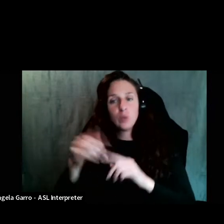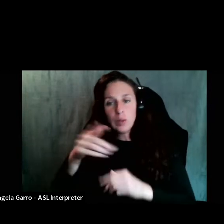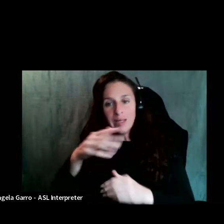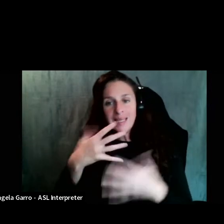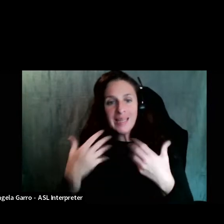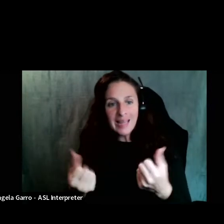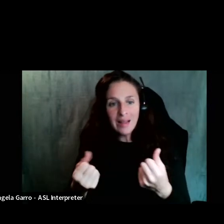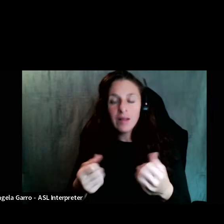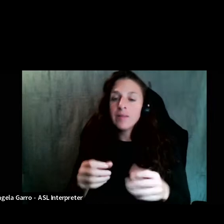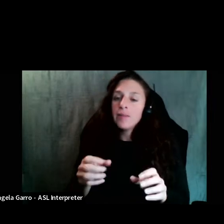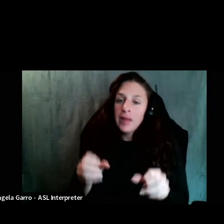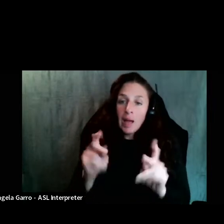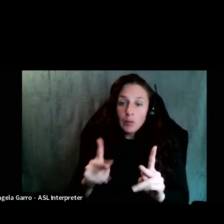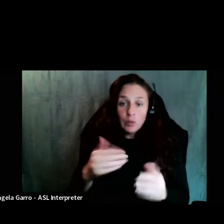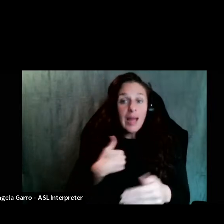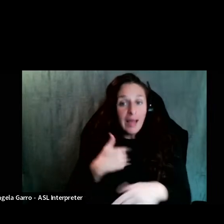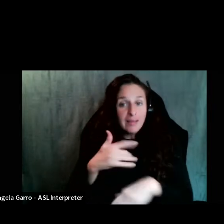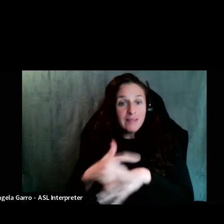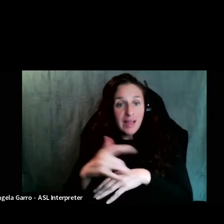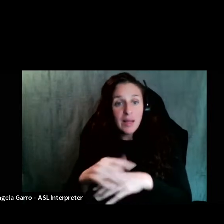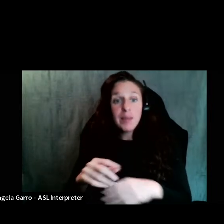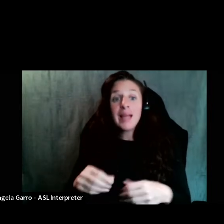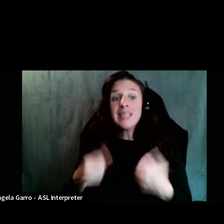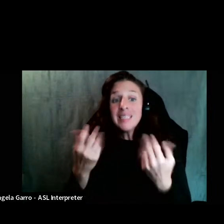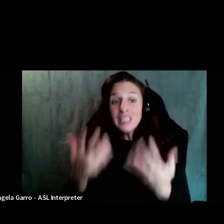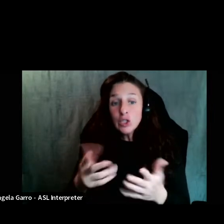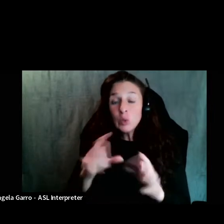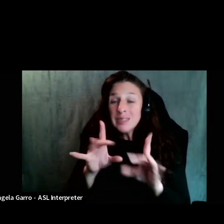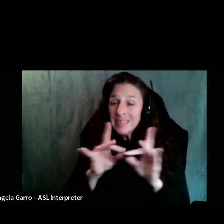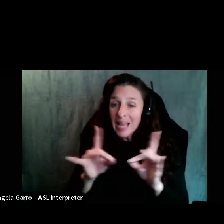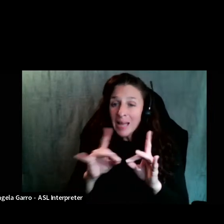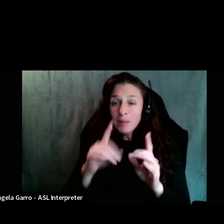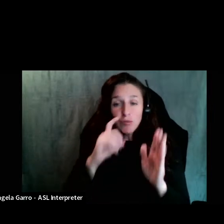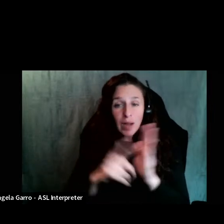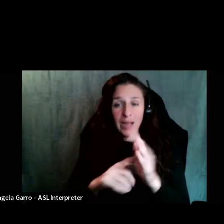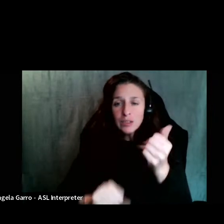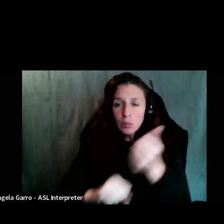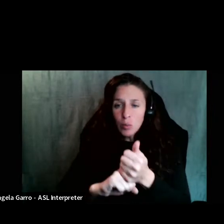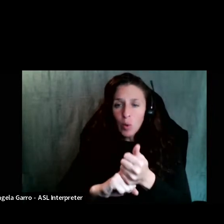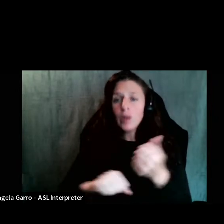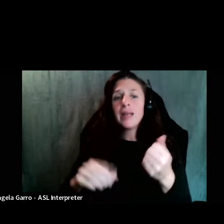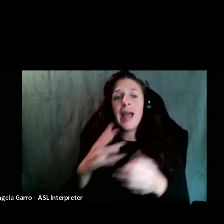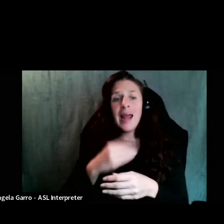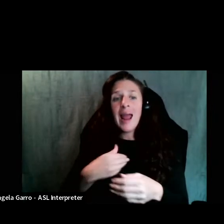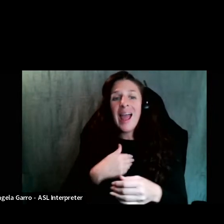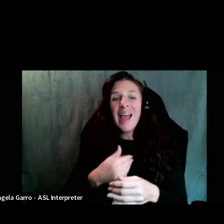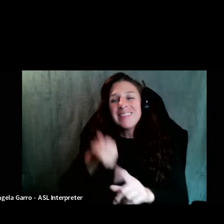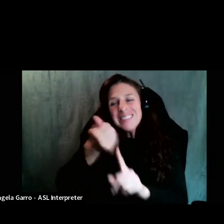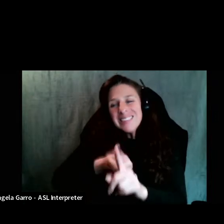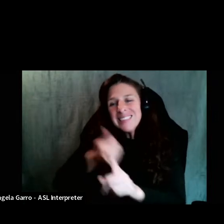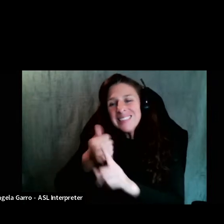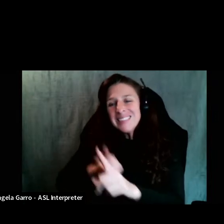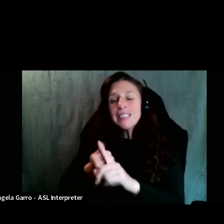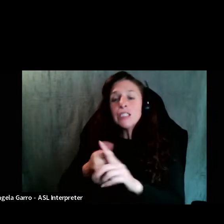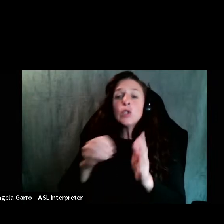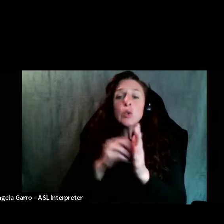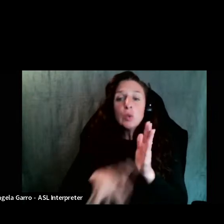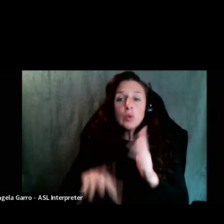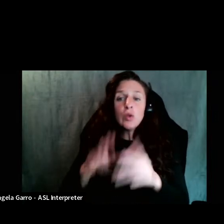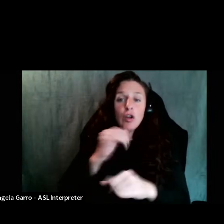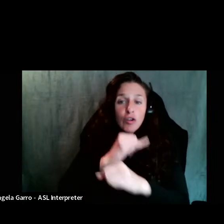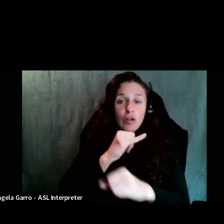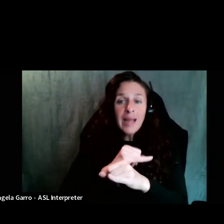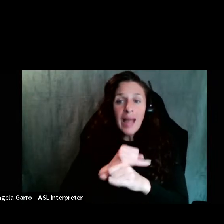commend you all that by issuing statements that recognize and support and have every single student on your campus and in your district feel